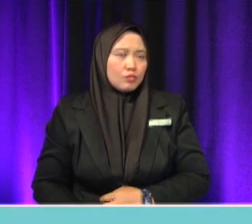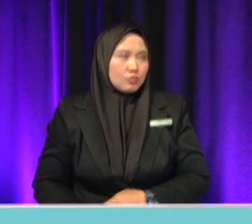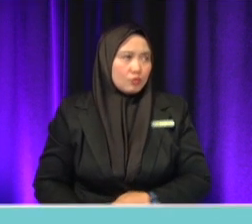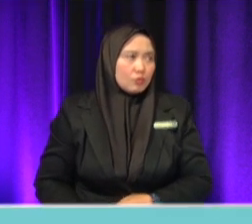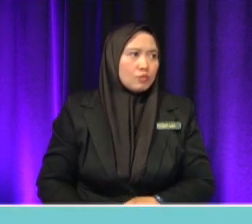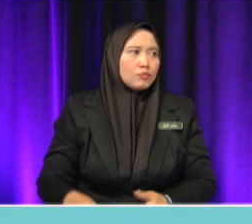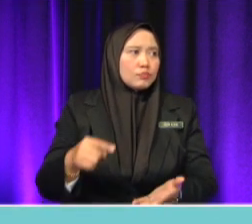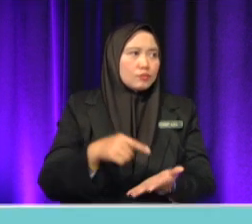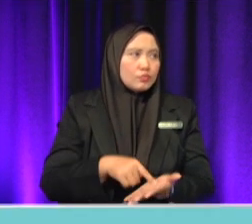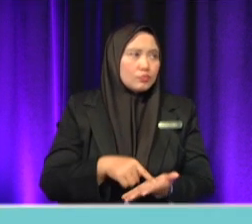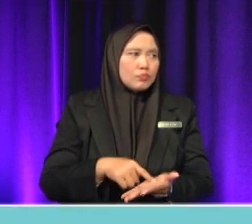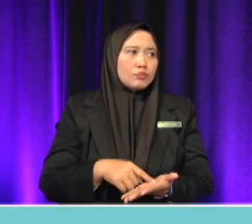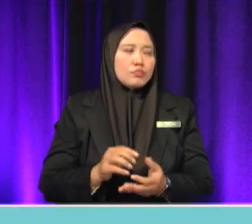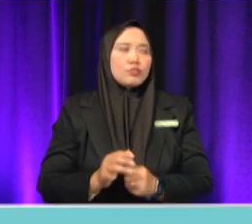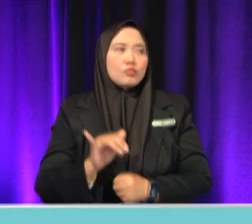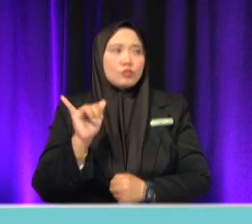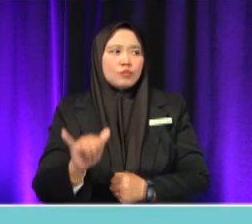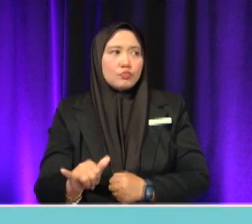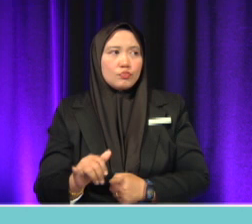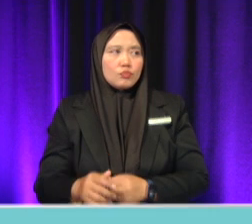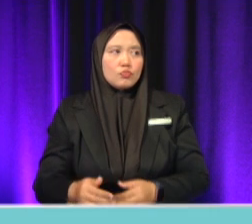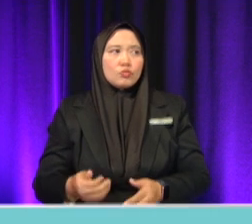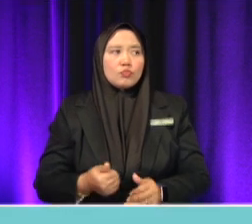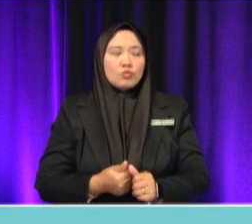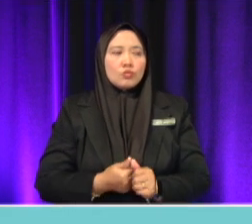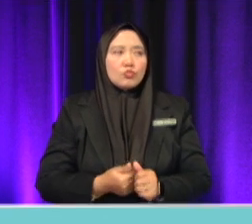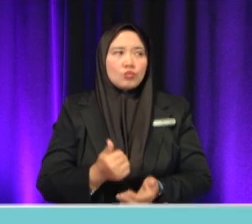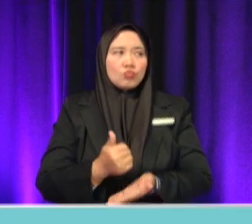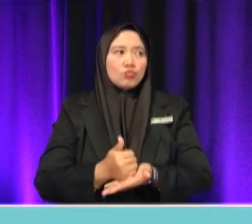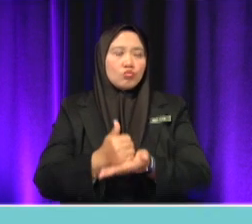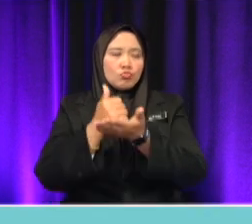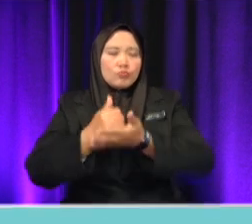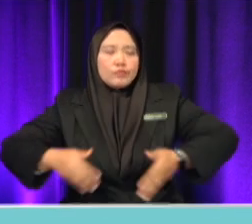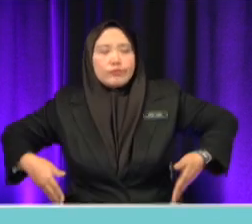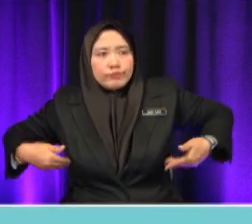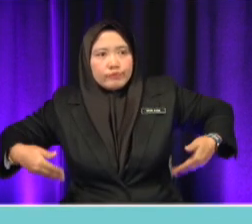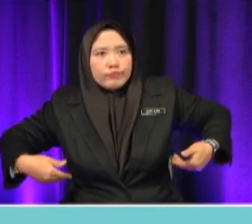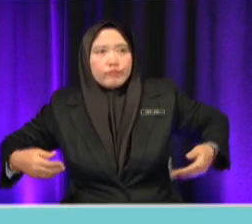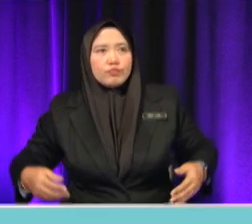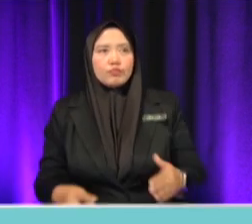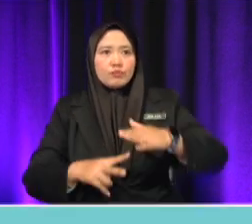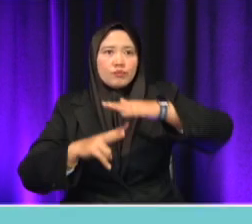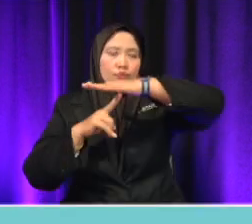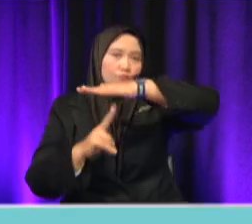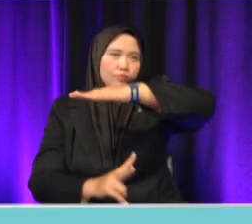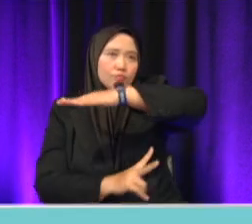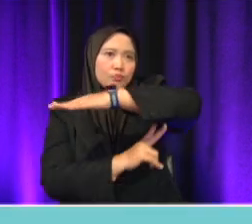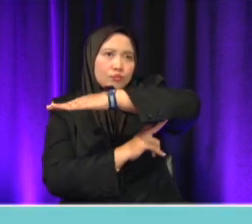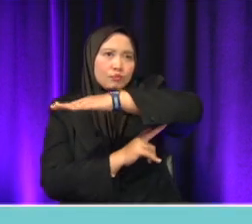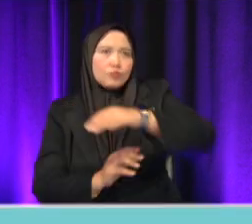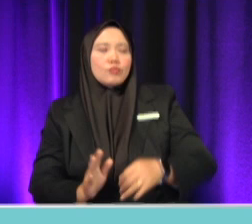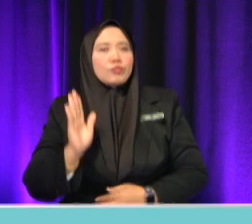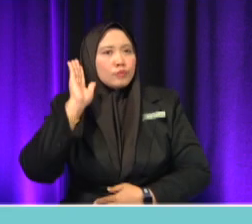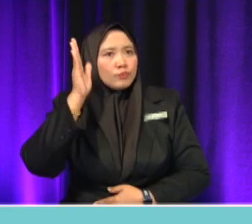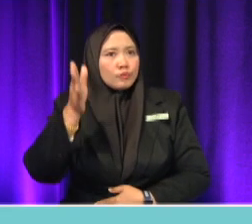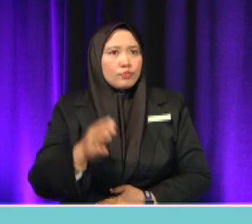are thick ropes that help the monkeys cross areas where there are now roads or electrical and phone cables, or where there aren't enough